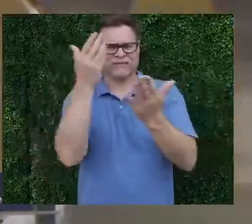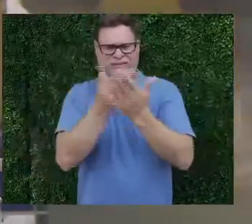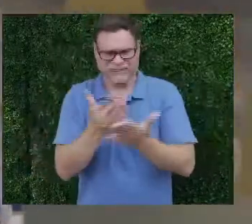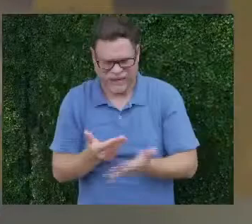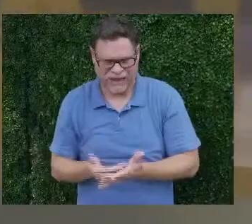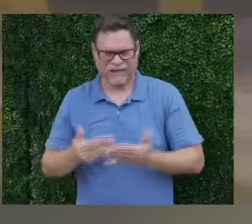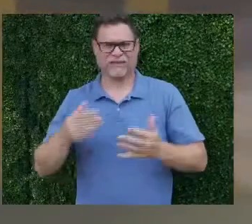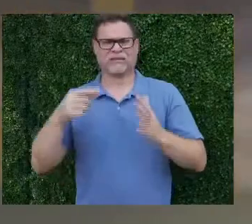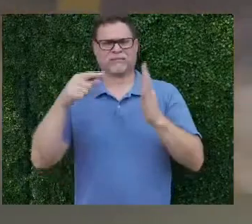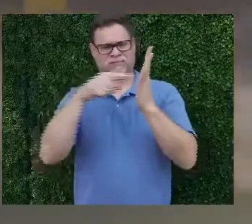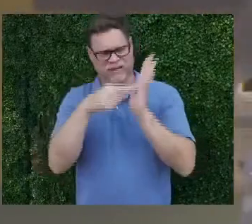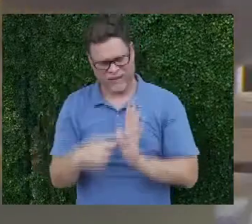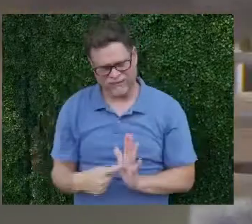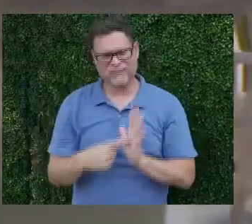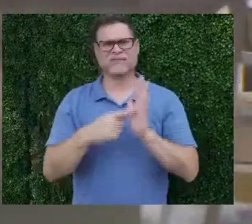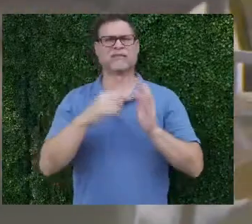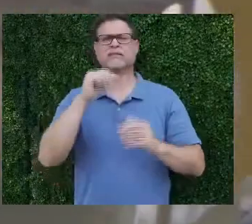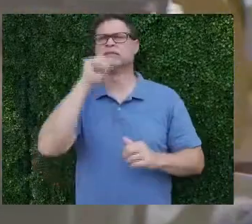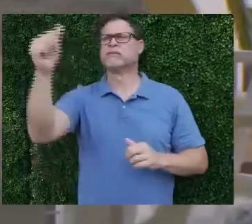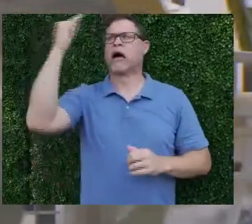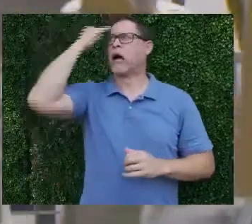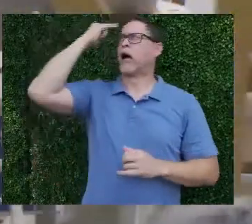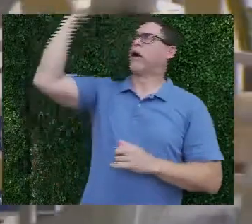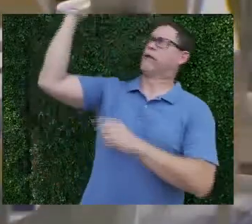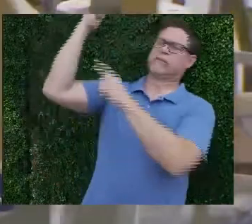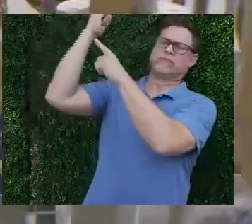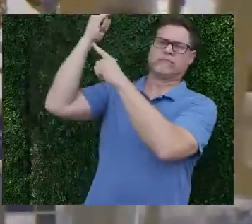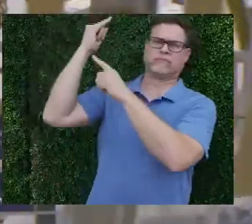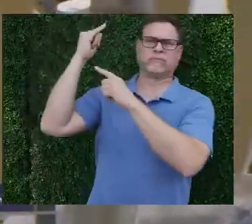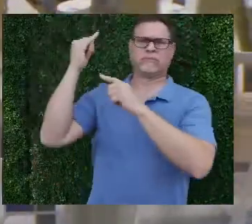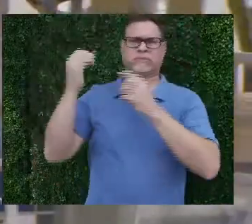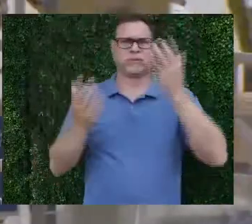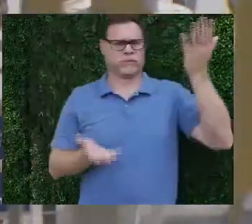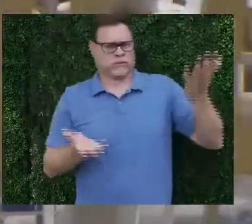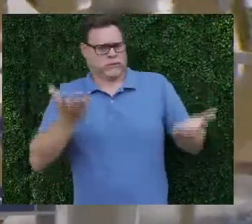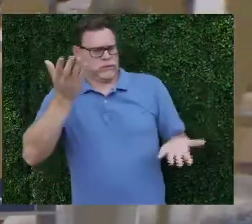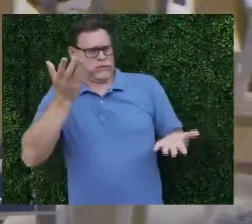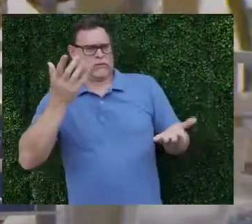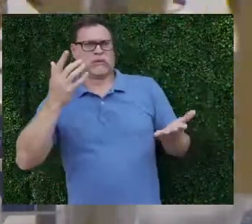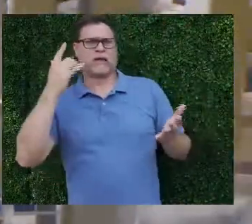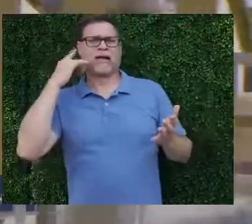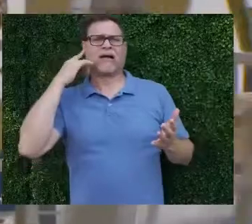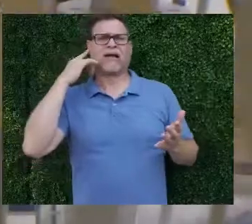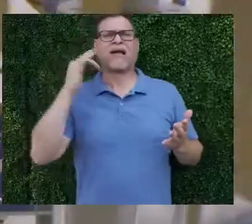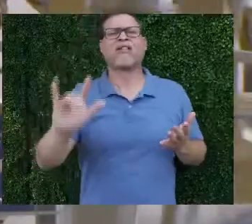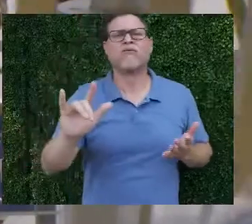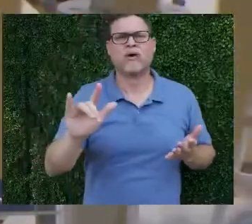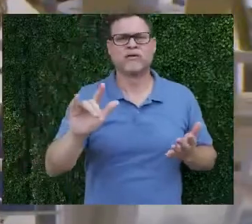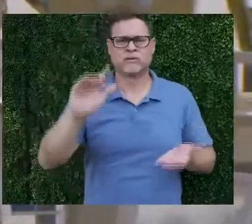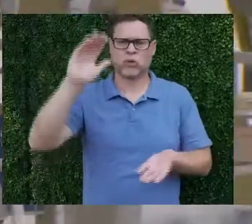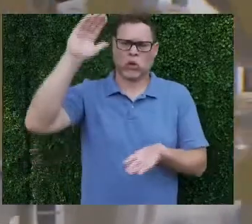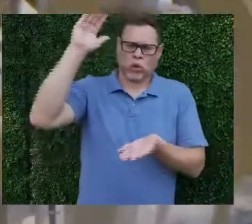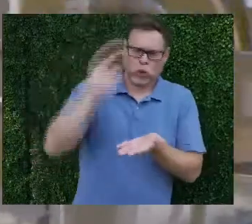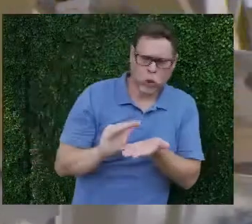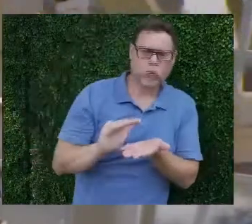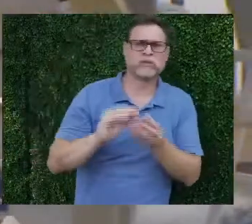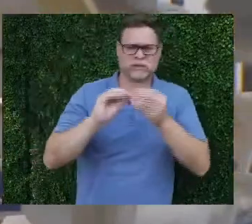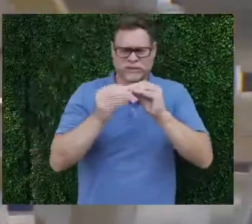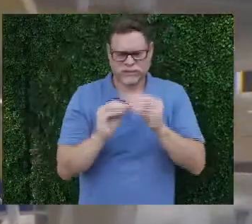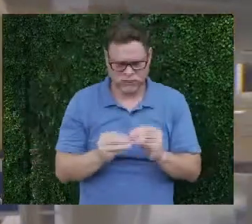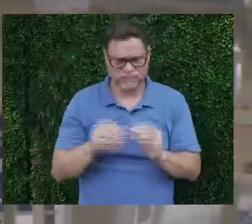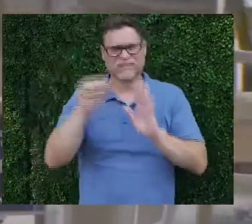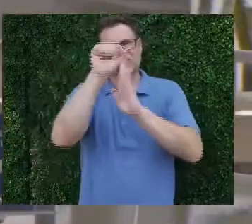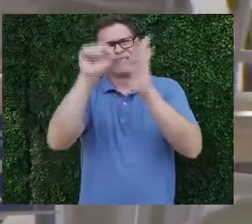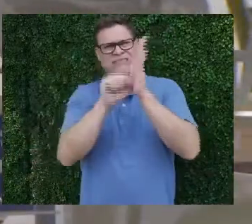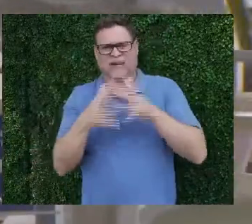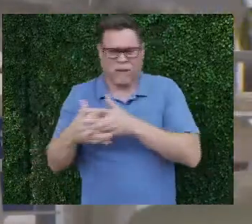by observed evidence, not ideology. As a consequence, the state of California has among the lowest case rates in the United States